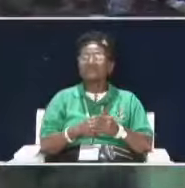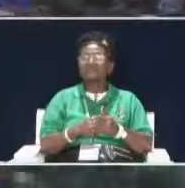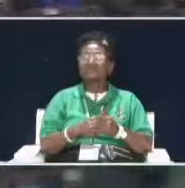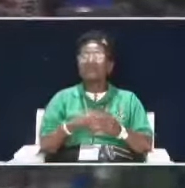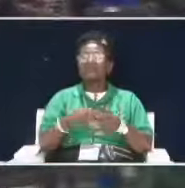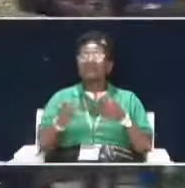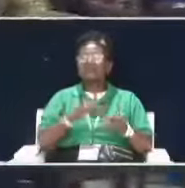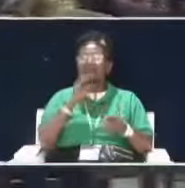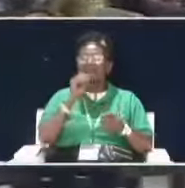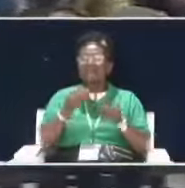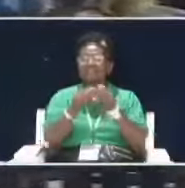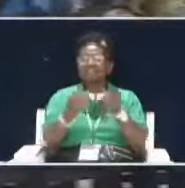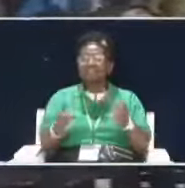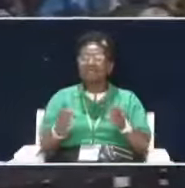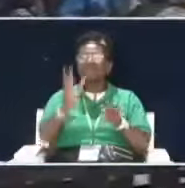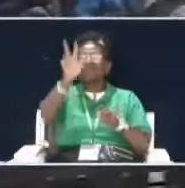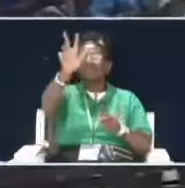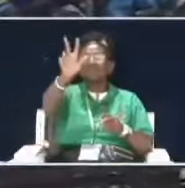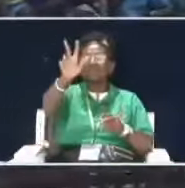3.